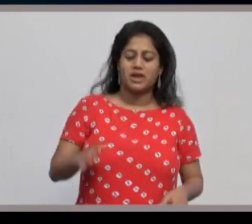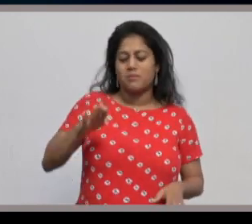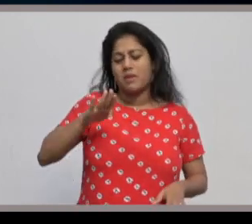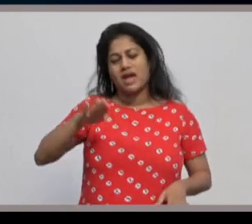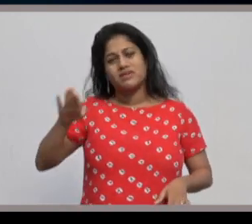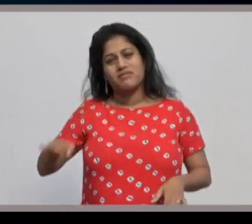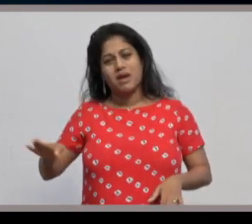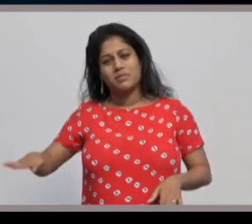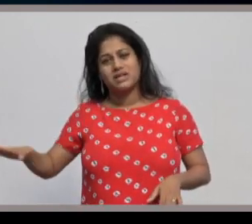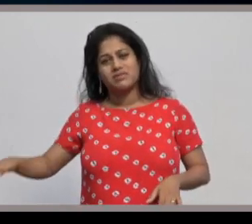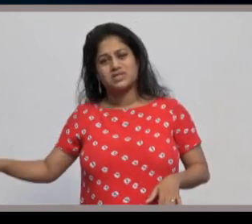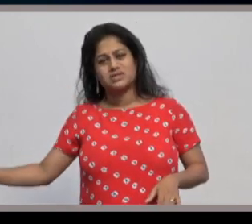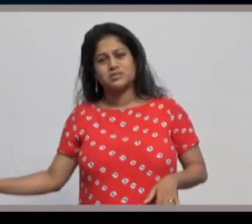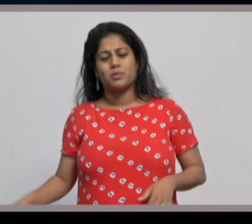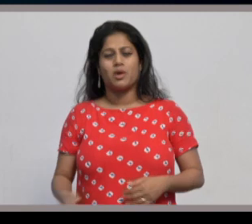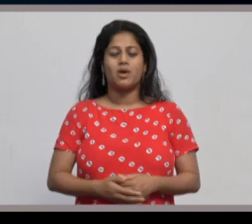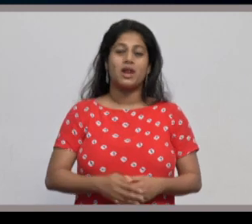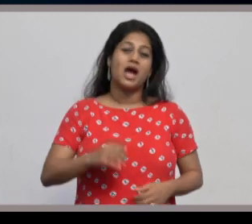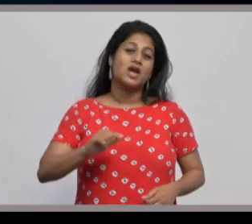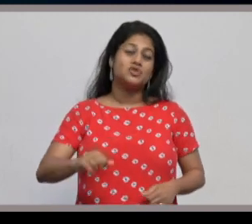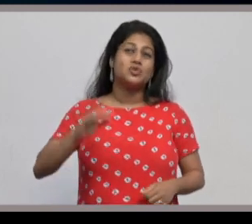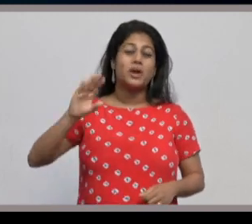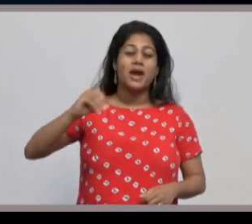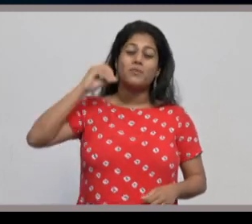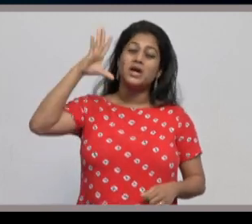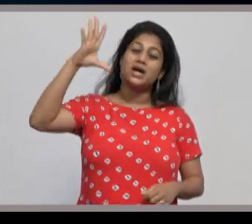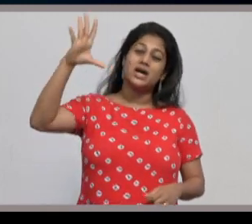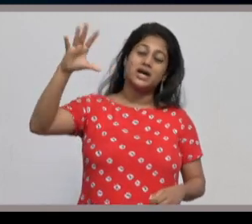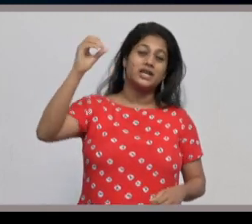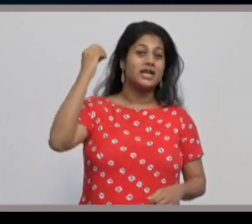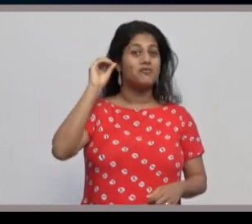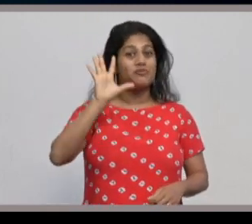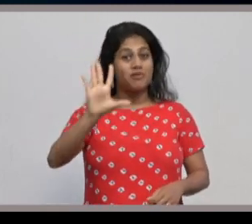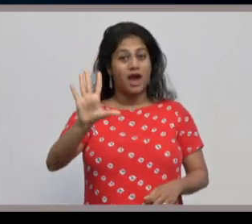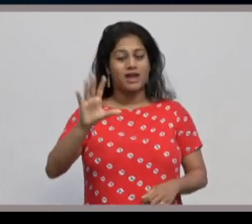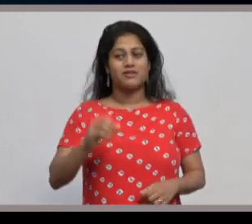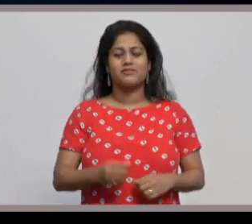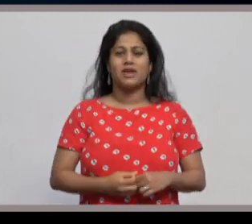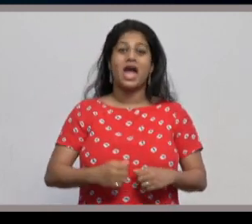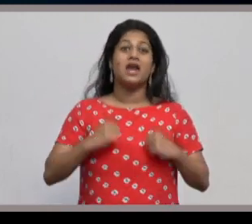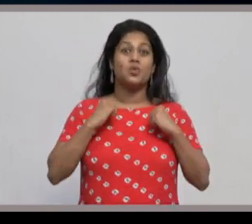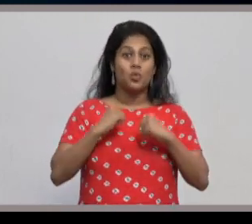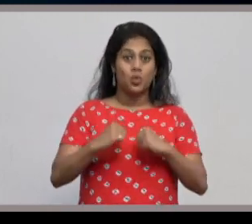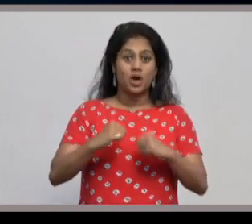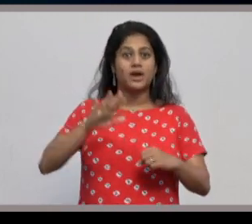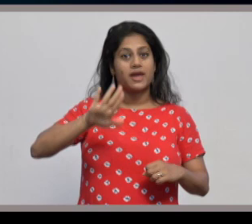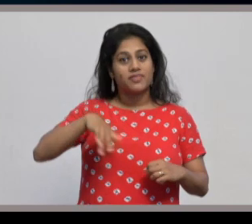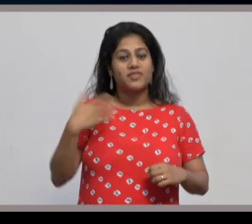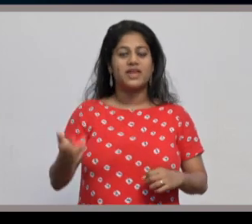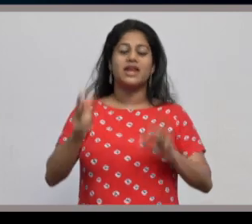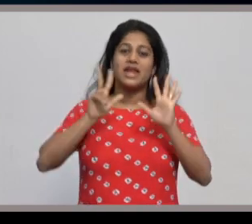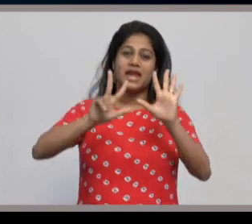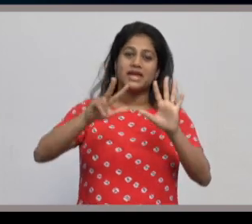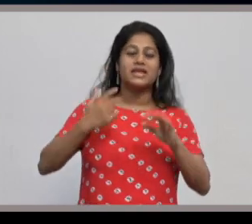jobs. This was my daily routine in pursuit of making a living. We were studying at a private school and when